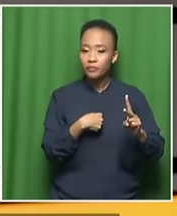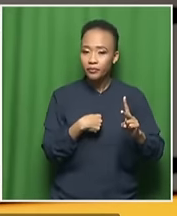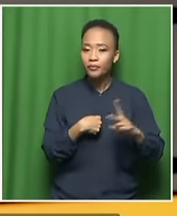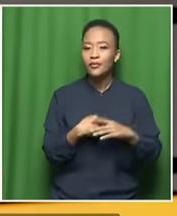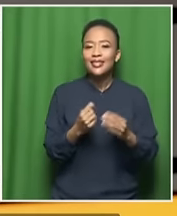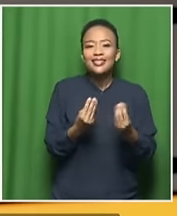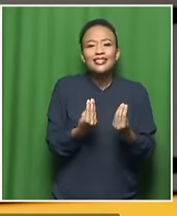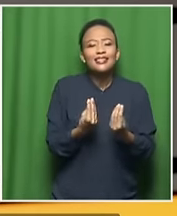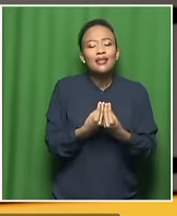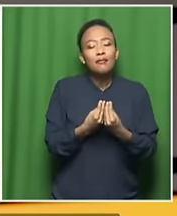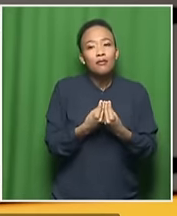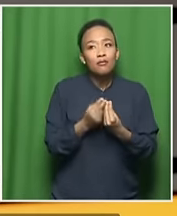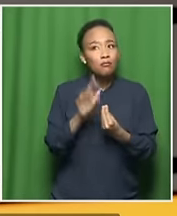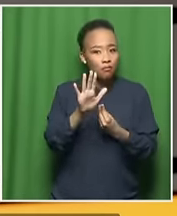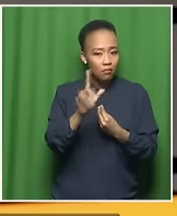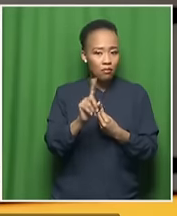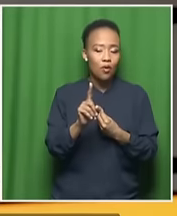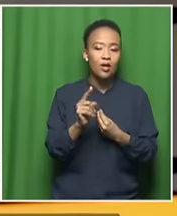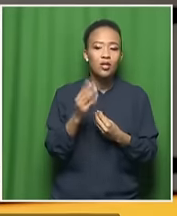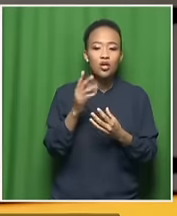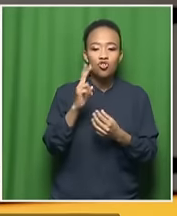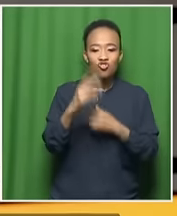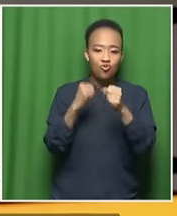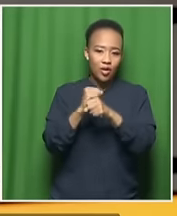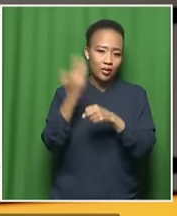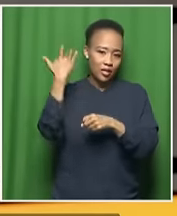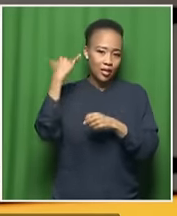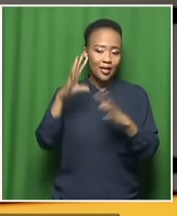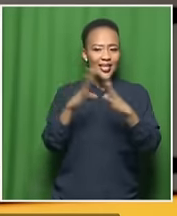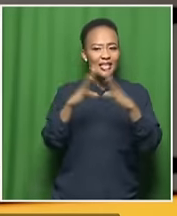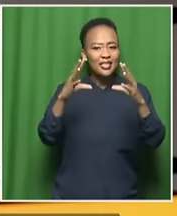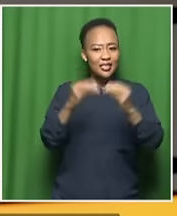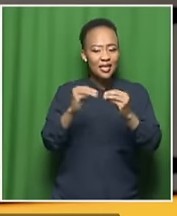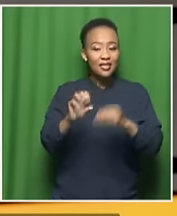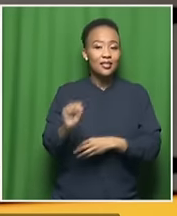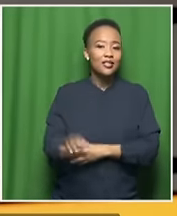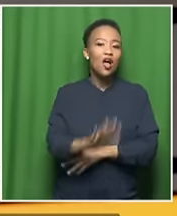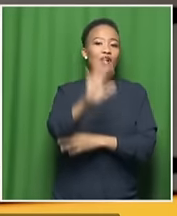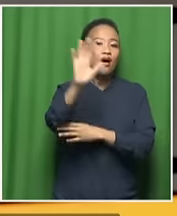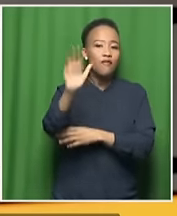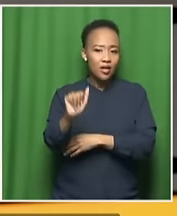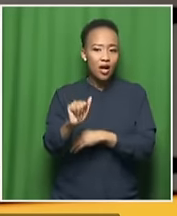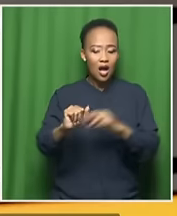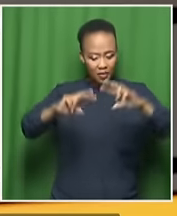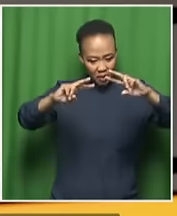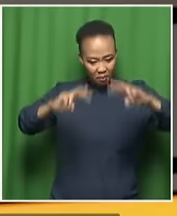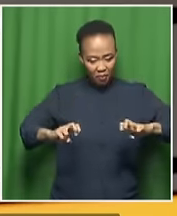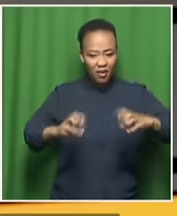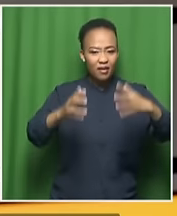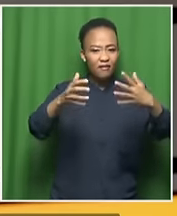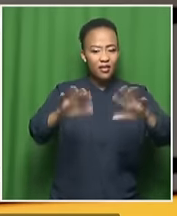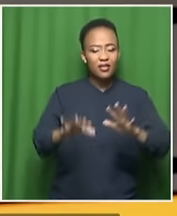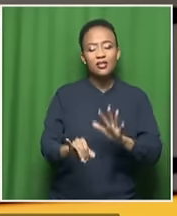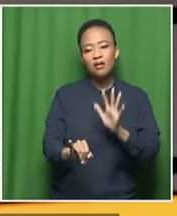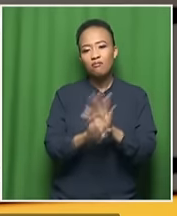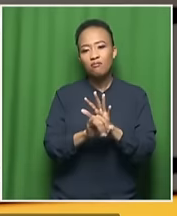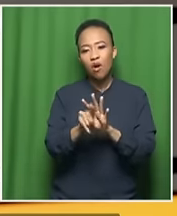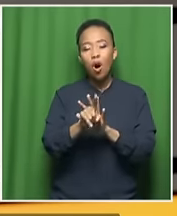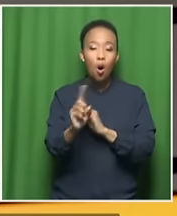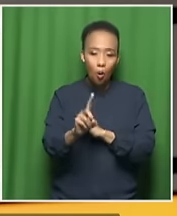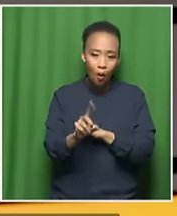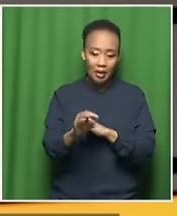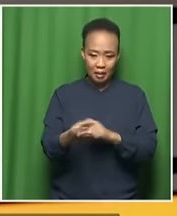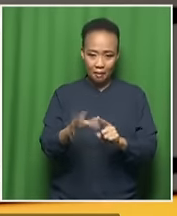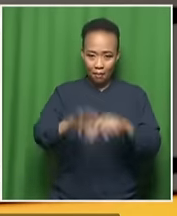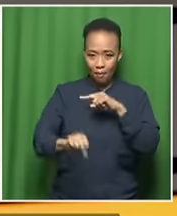that about 2 years ago, Statistics South Africa, they made a study, and they found that about 2 years ago,